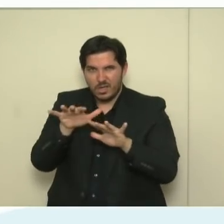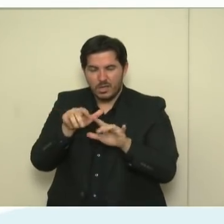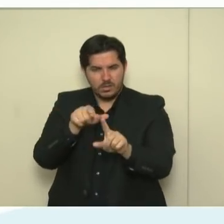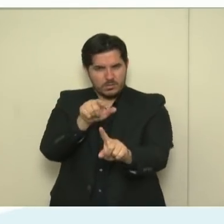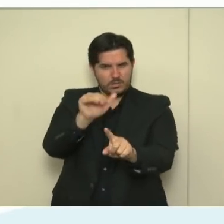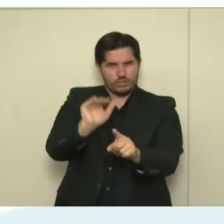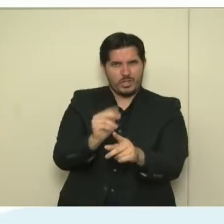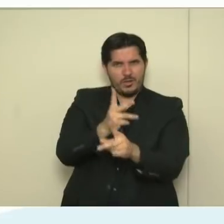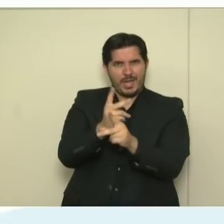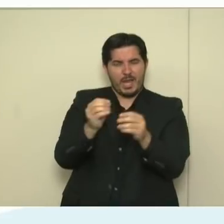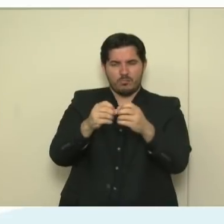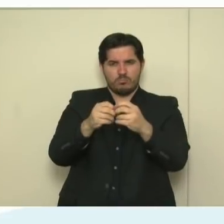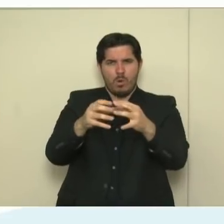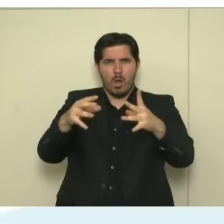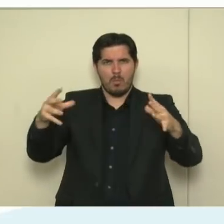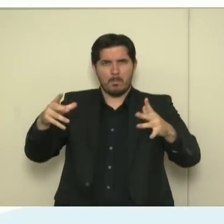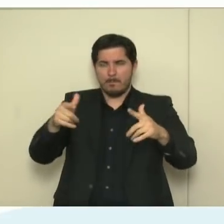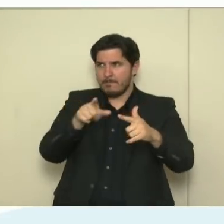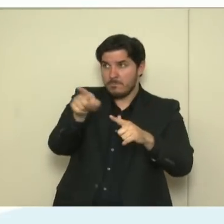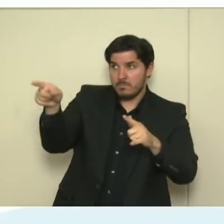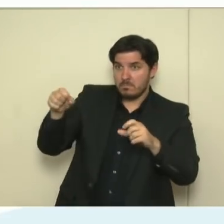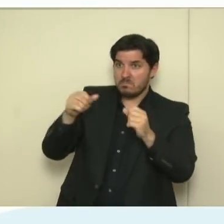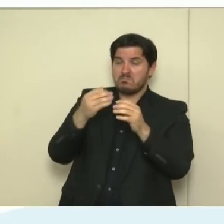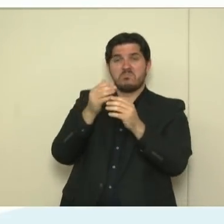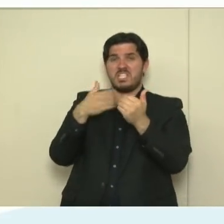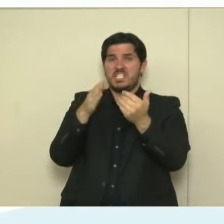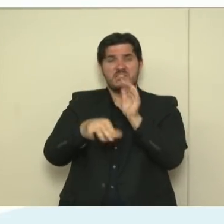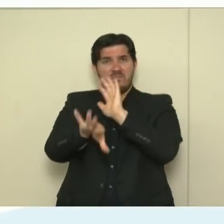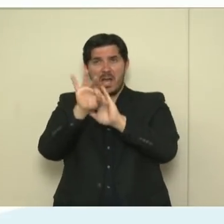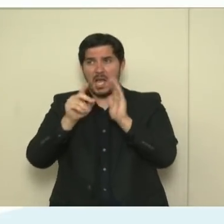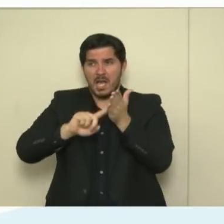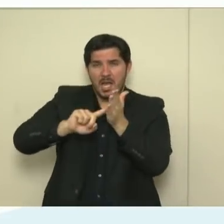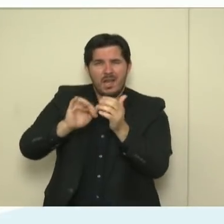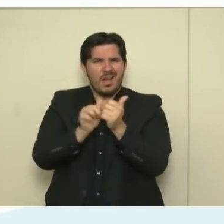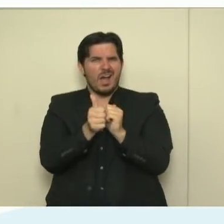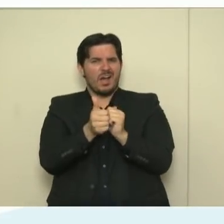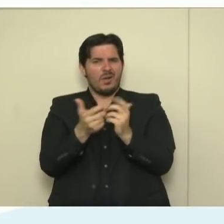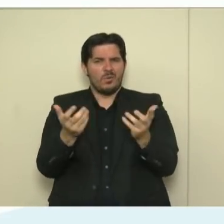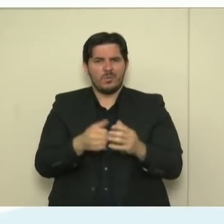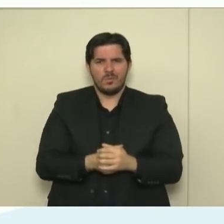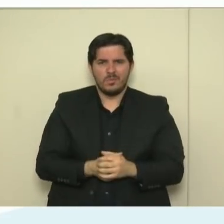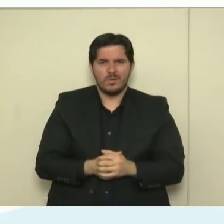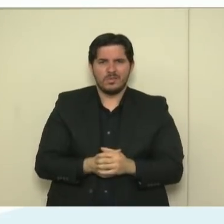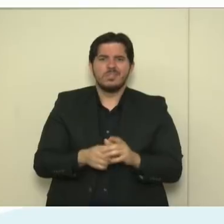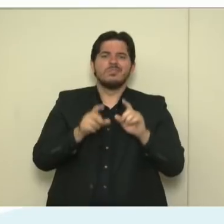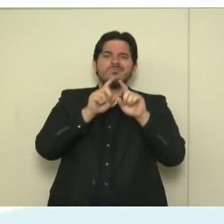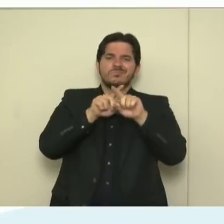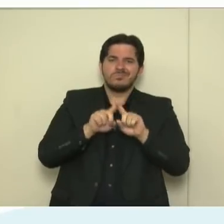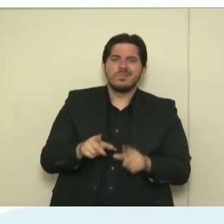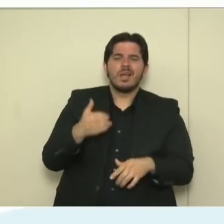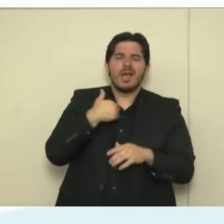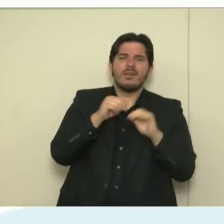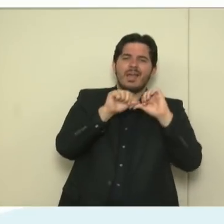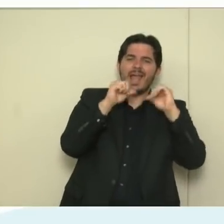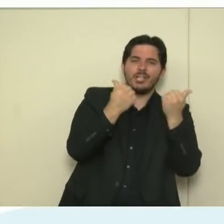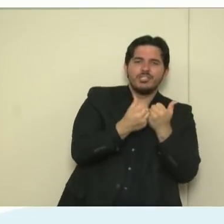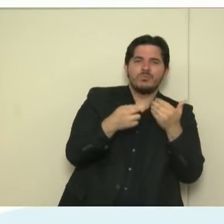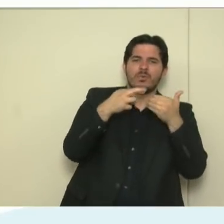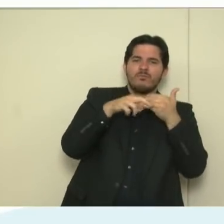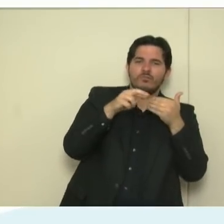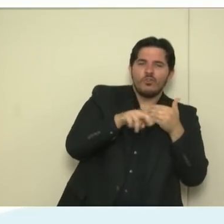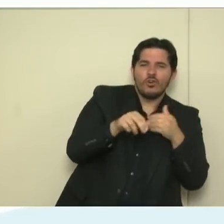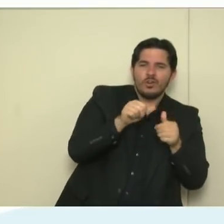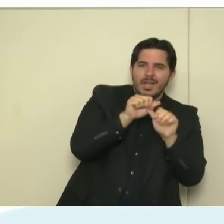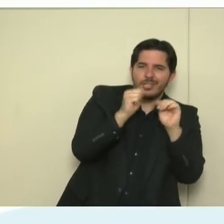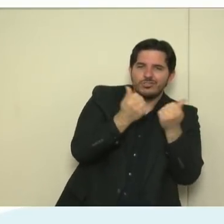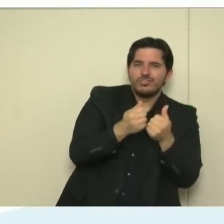care access. So through the regional educational cooperatives, New Mexico's Child Care Resource and Referral Agency, and